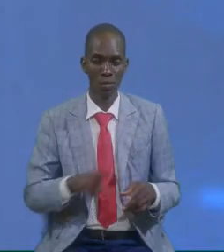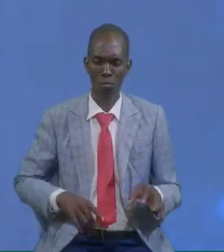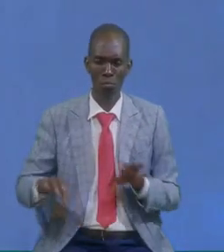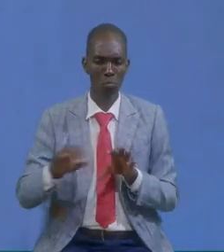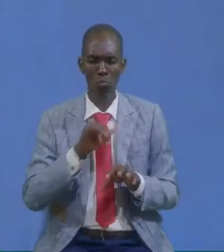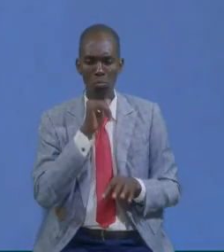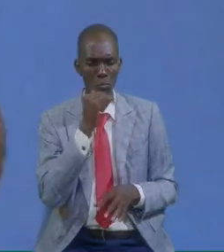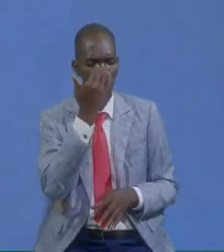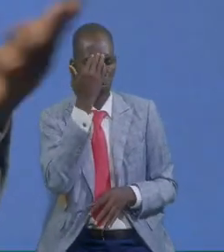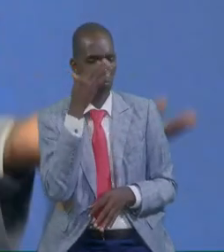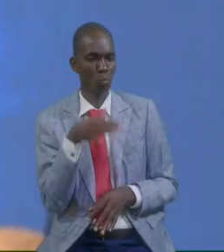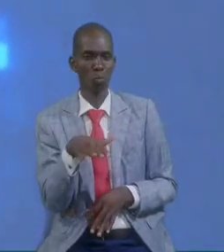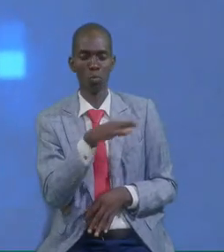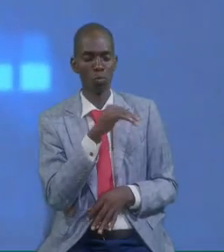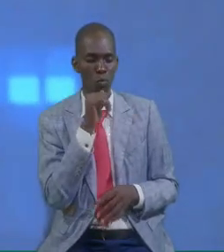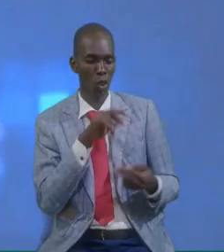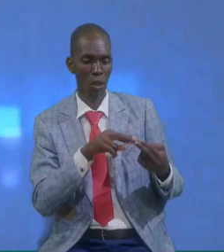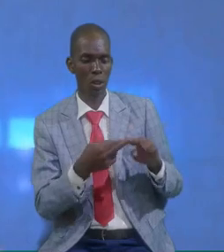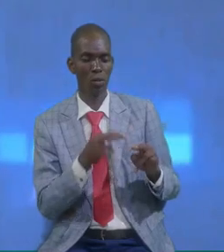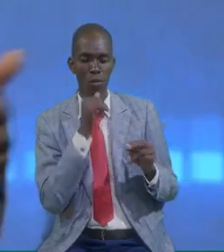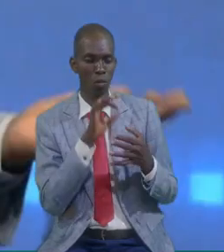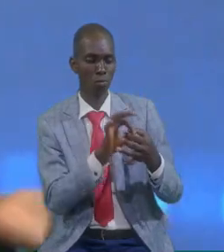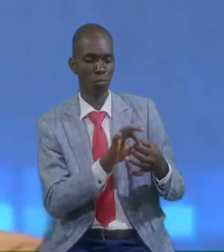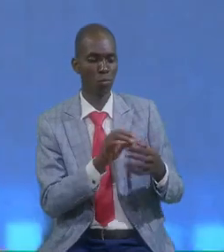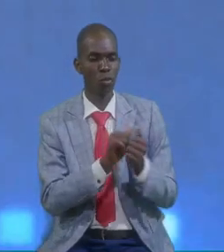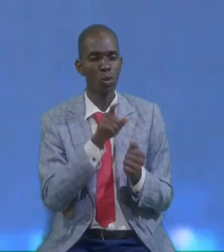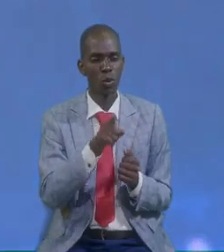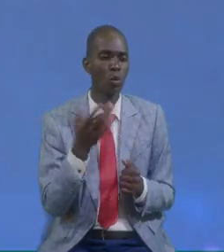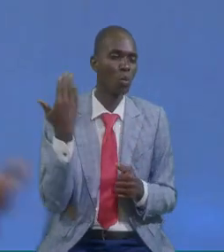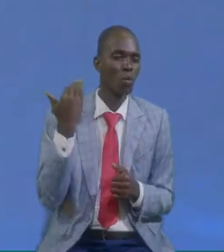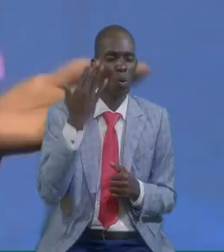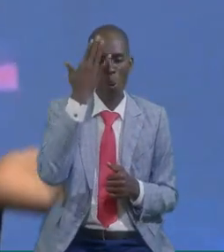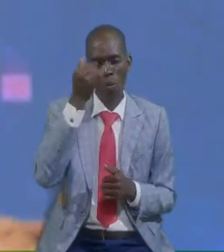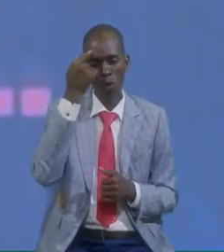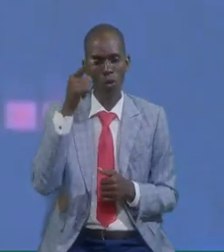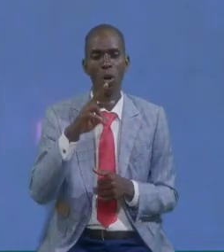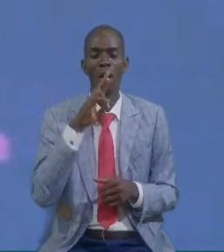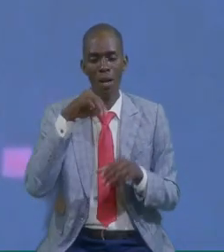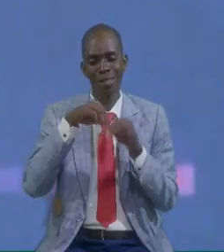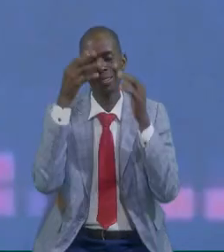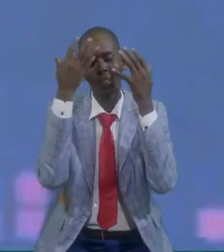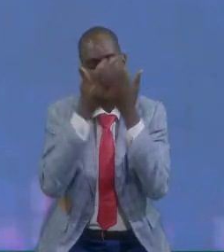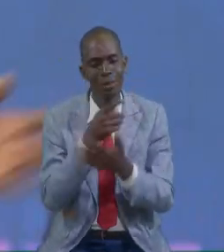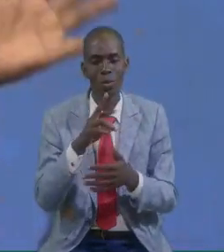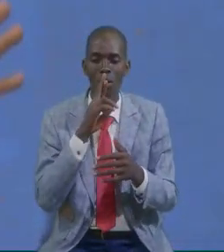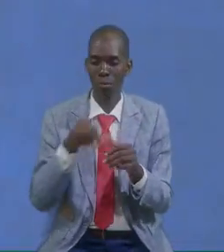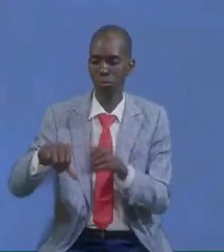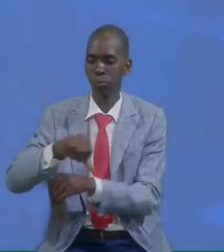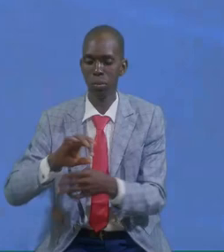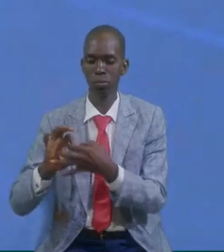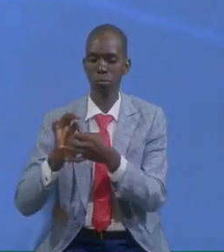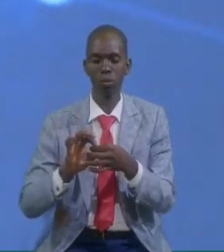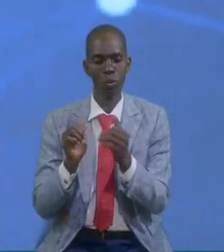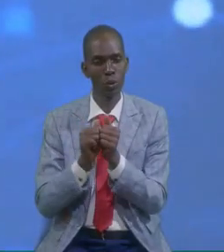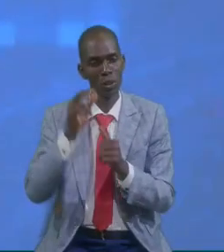with you in the past. When you were in the dark, when you were with Satan, when you were worshipping idols, and